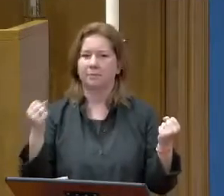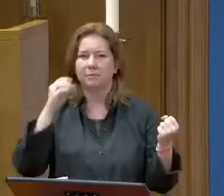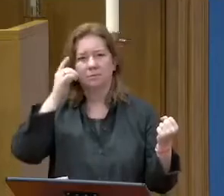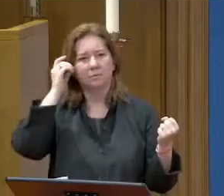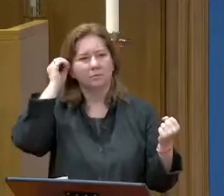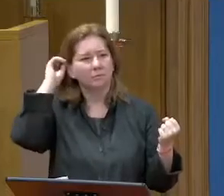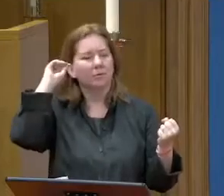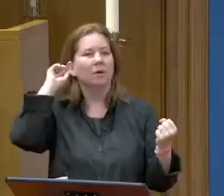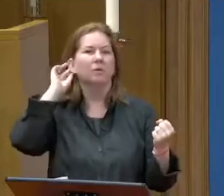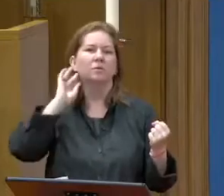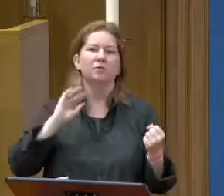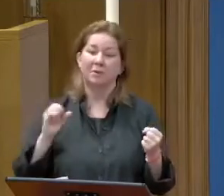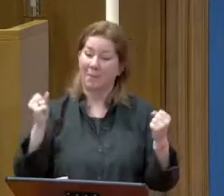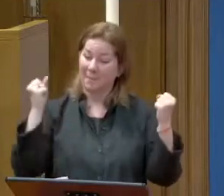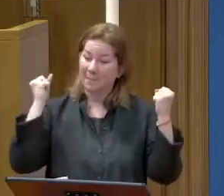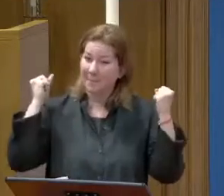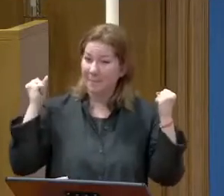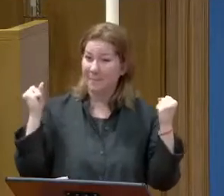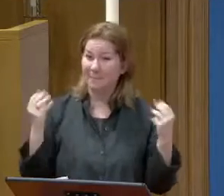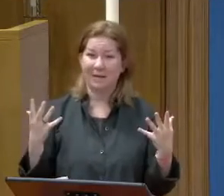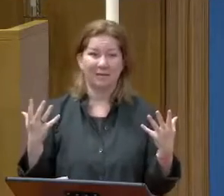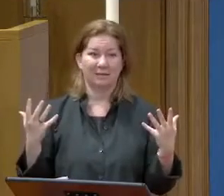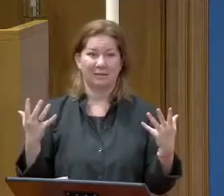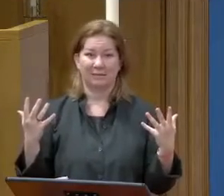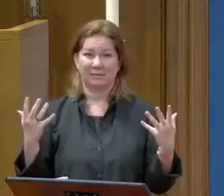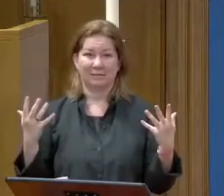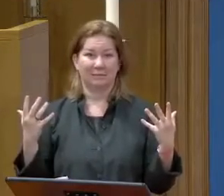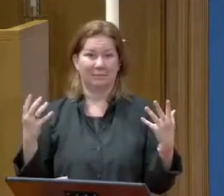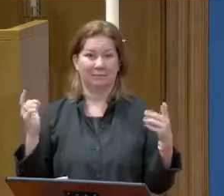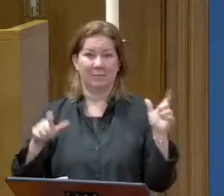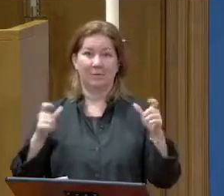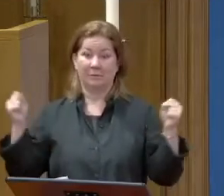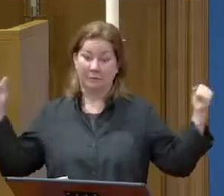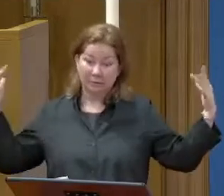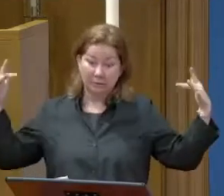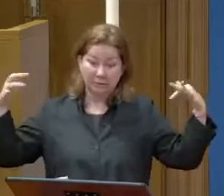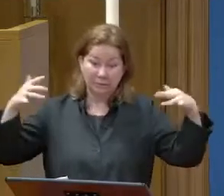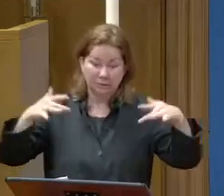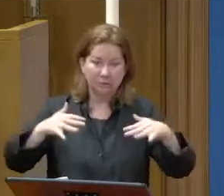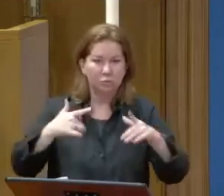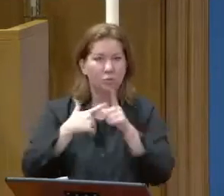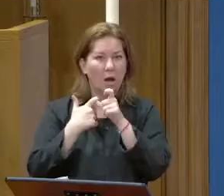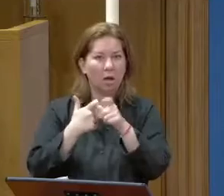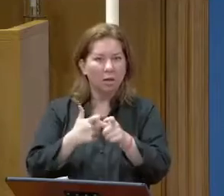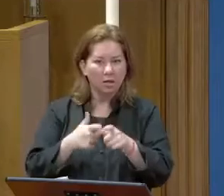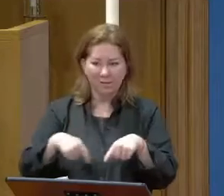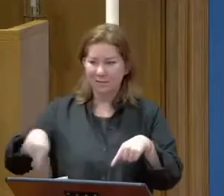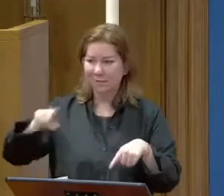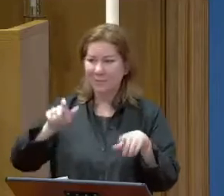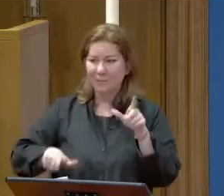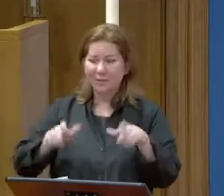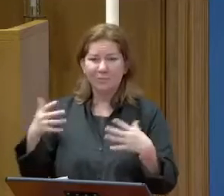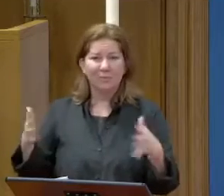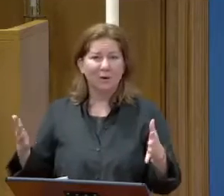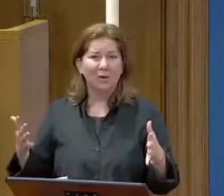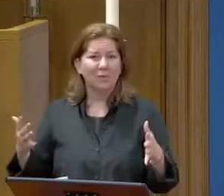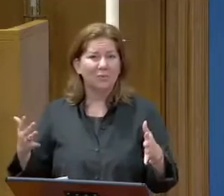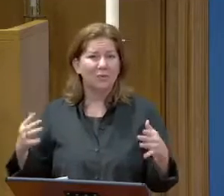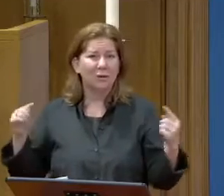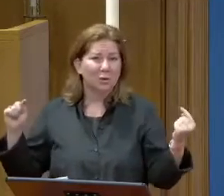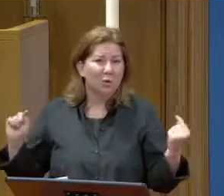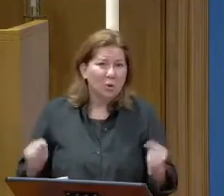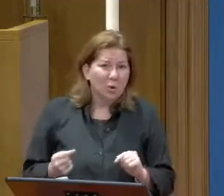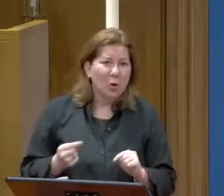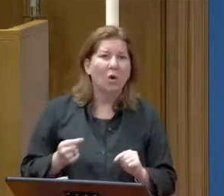So there's this great massive running to the water of these people who are already injured